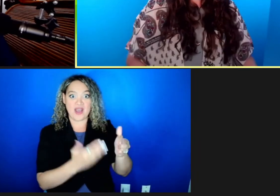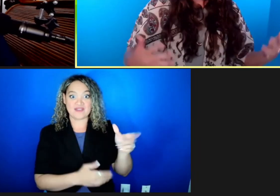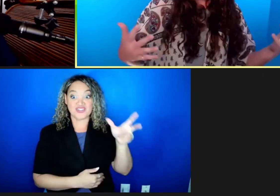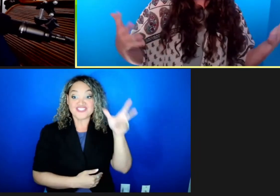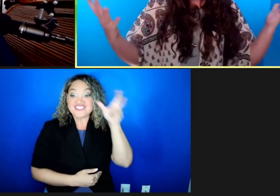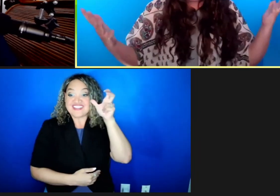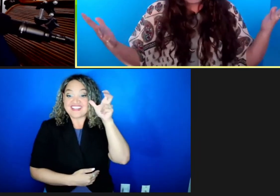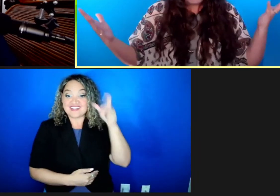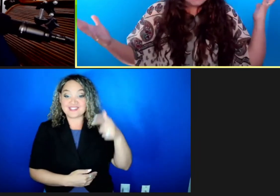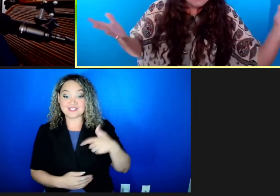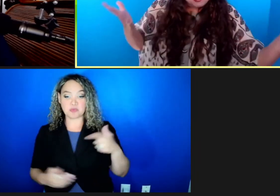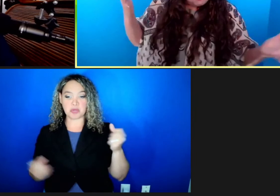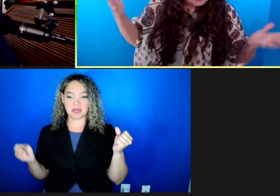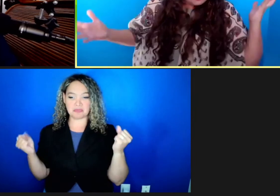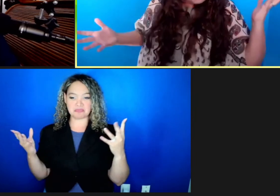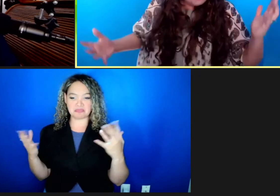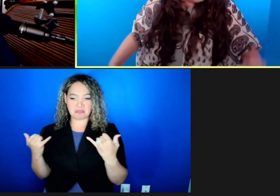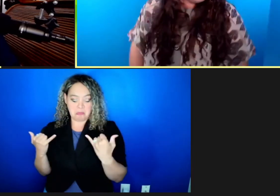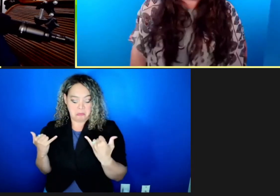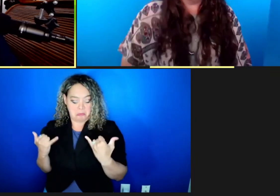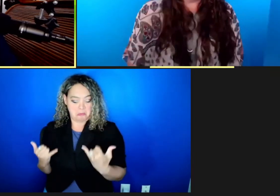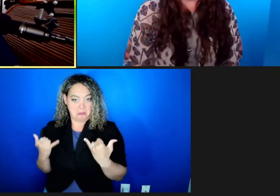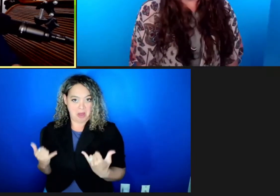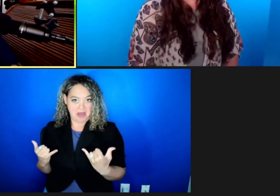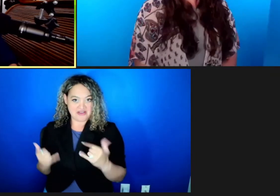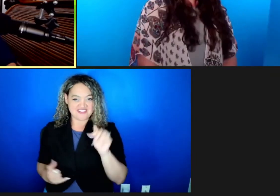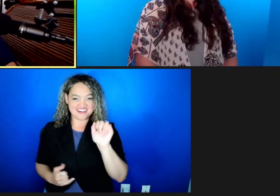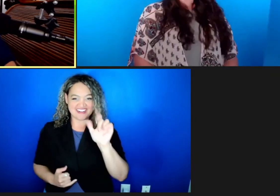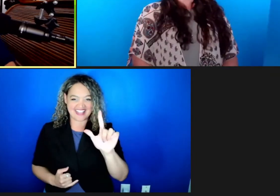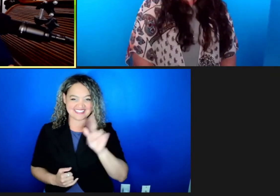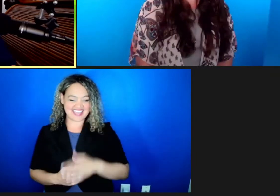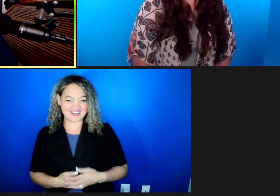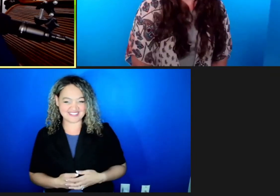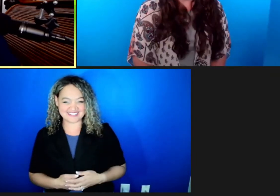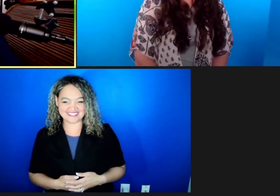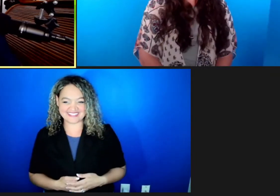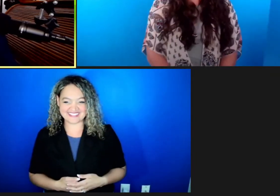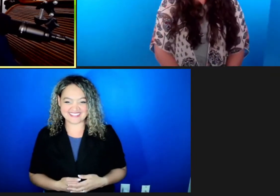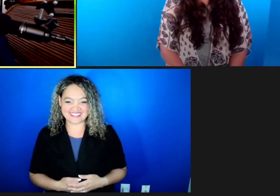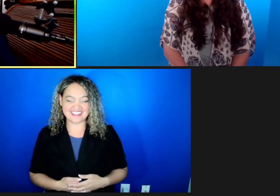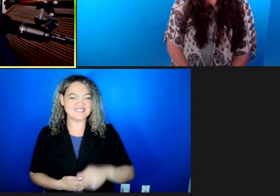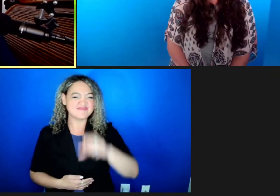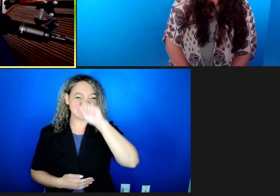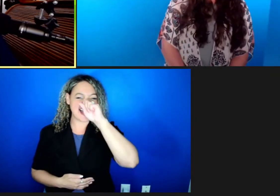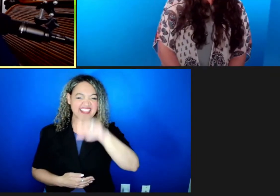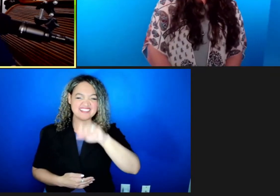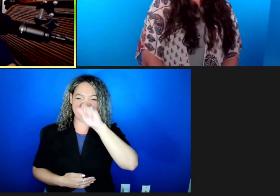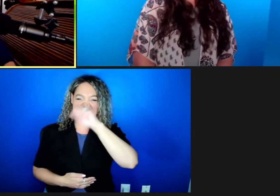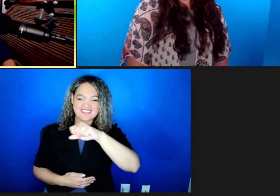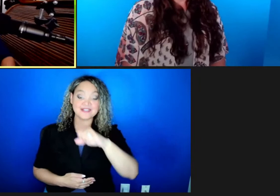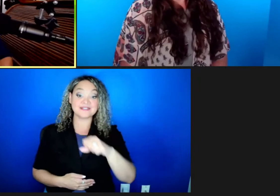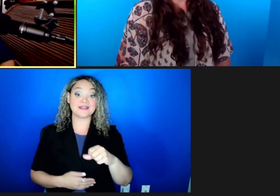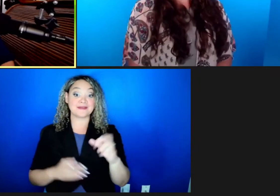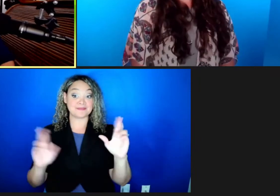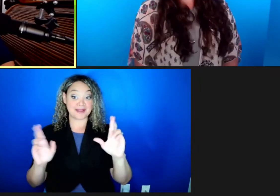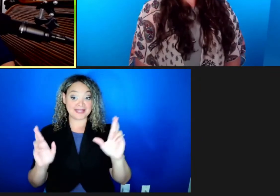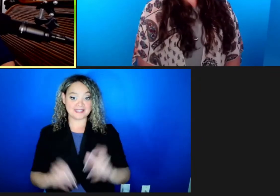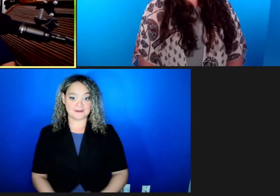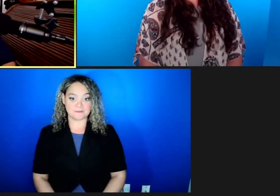into modern ASL. I love it. I love it. Okay, here we go. Okay, there you